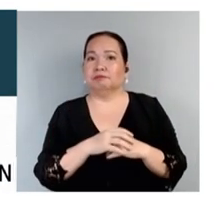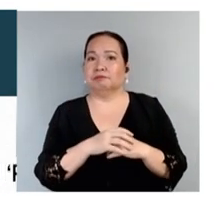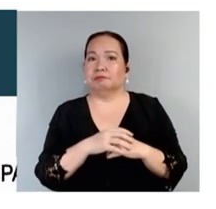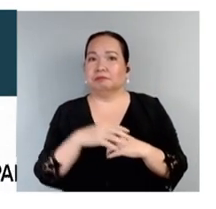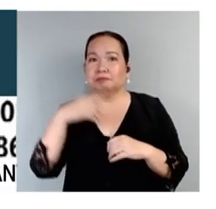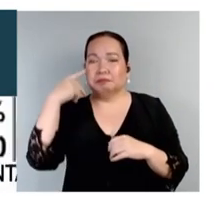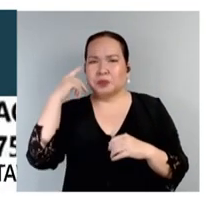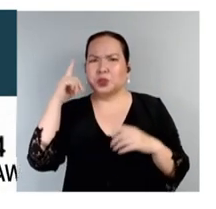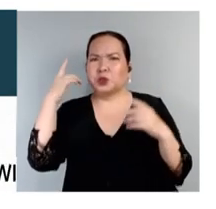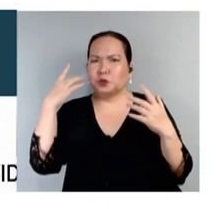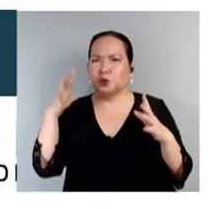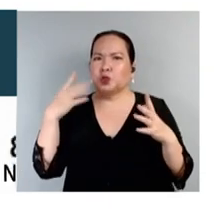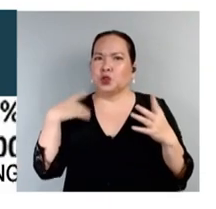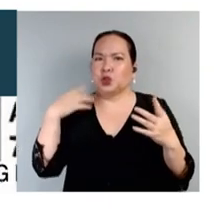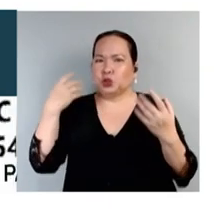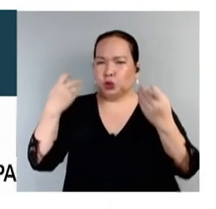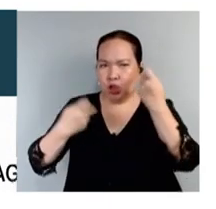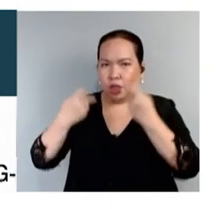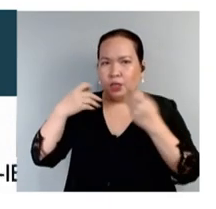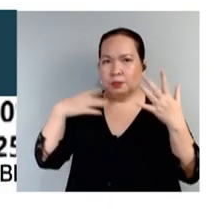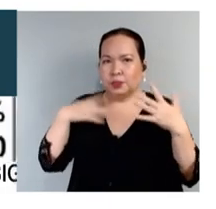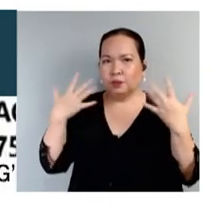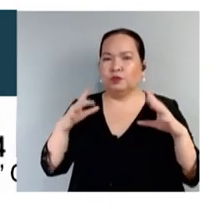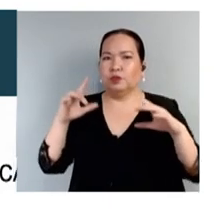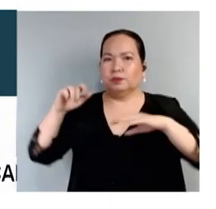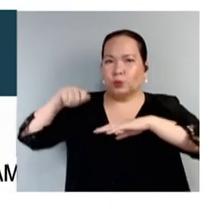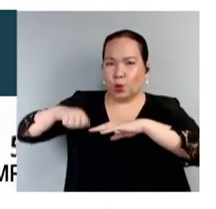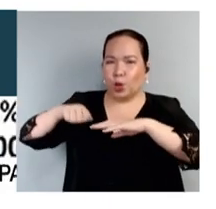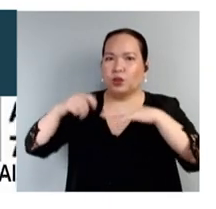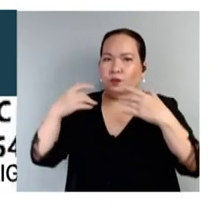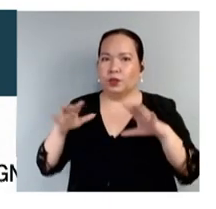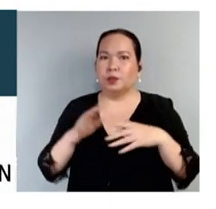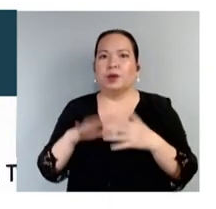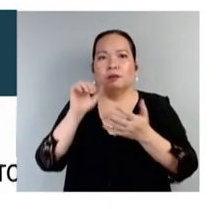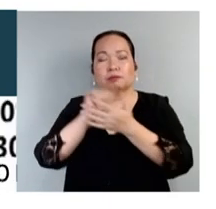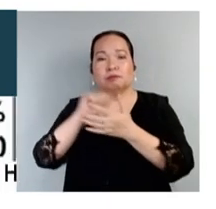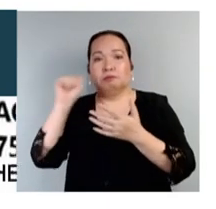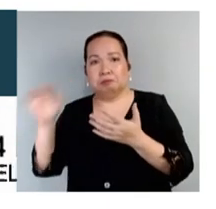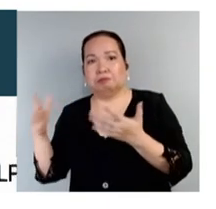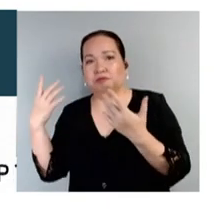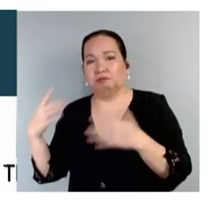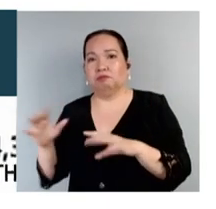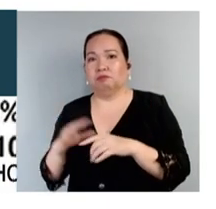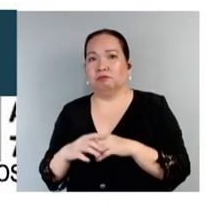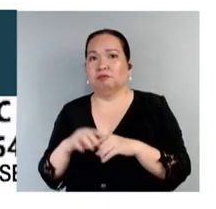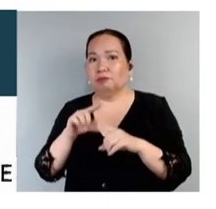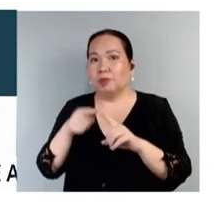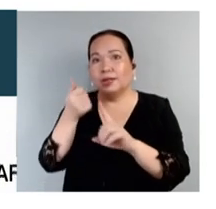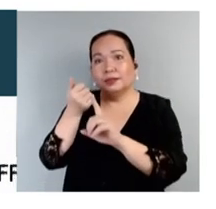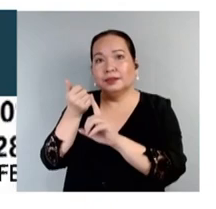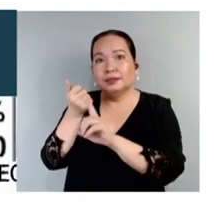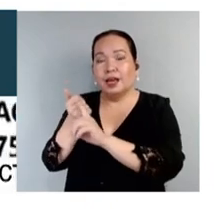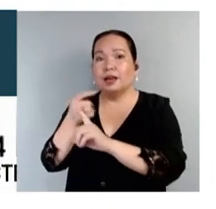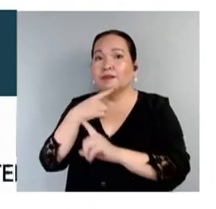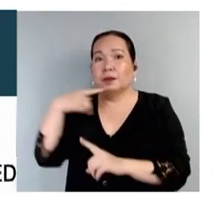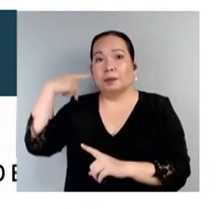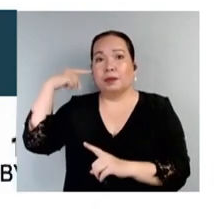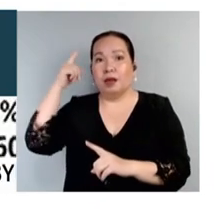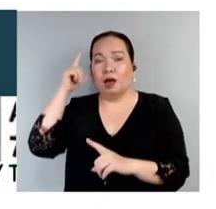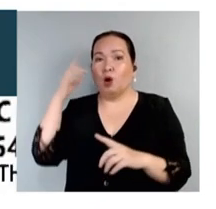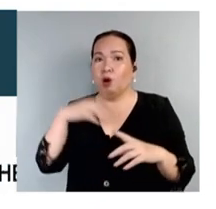persecuted. The cases against him, I should say, were thrown out, but he called it that he was a fugitive